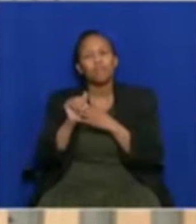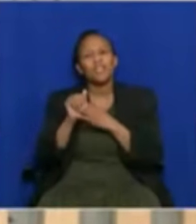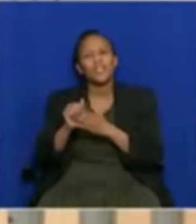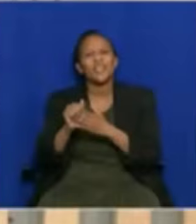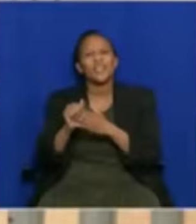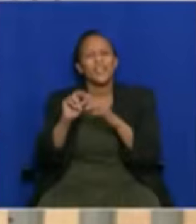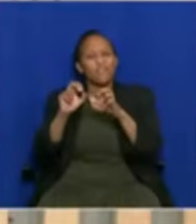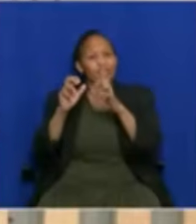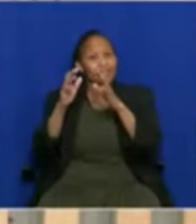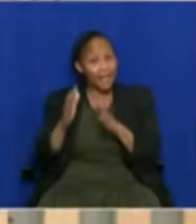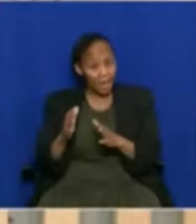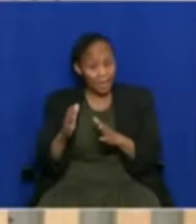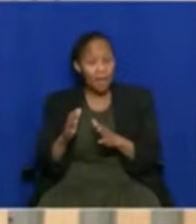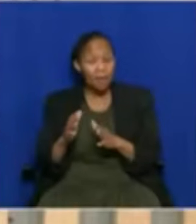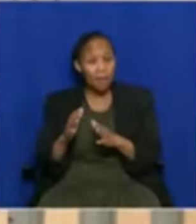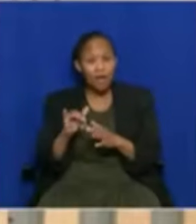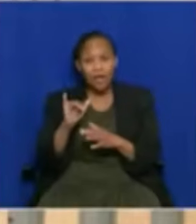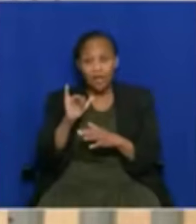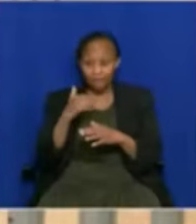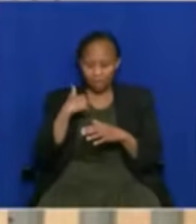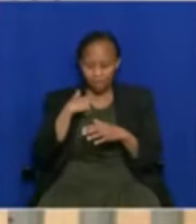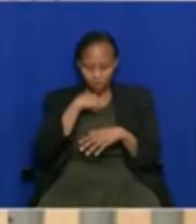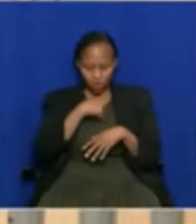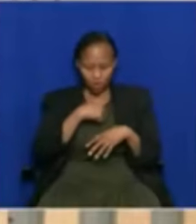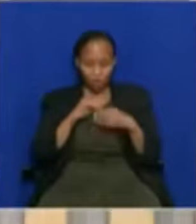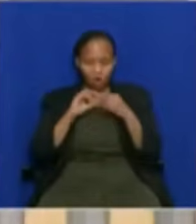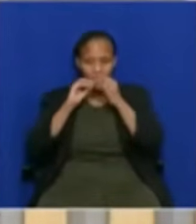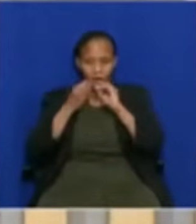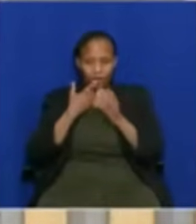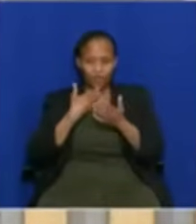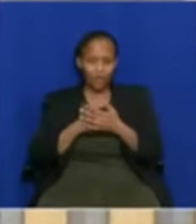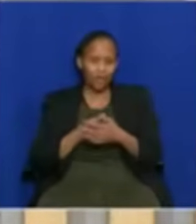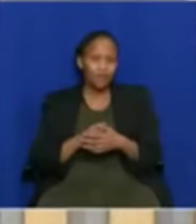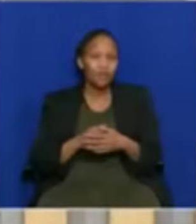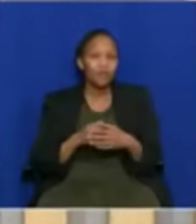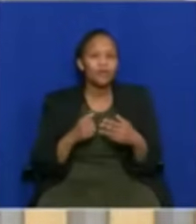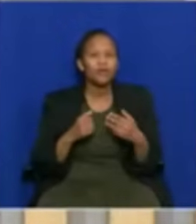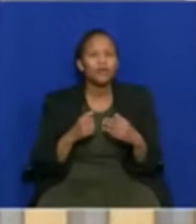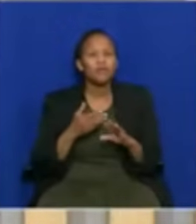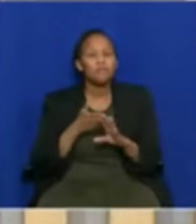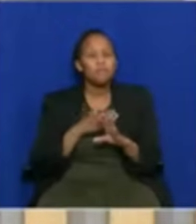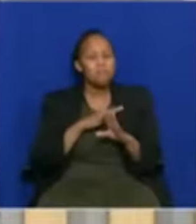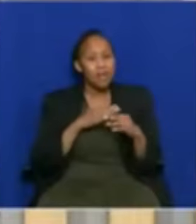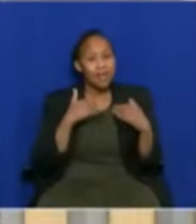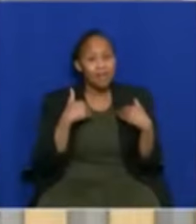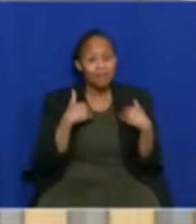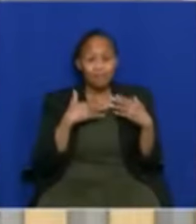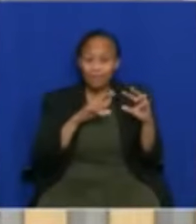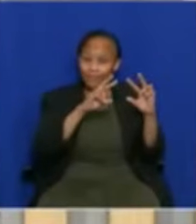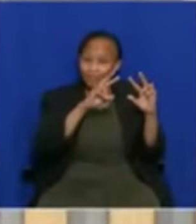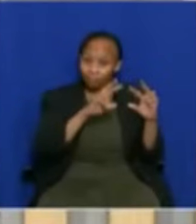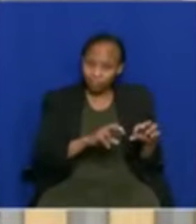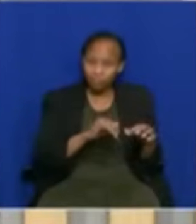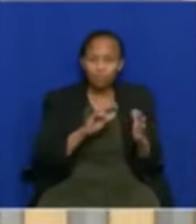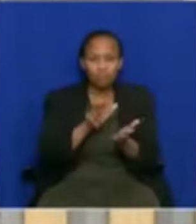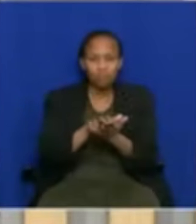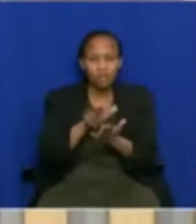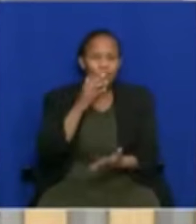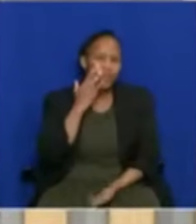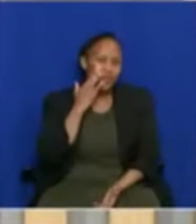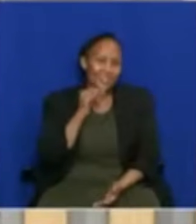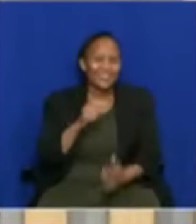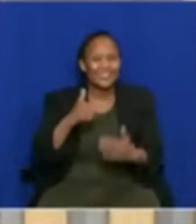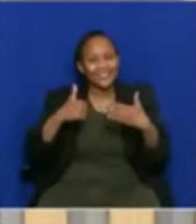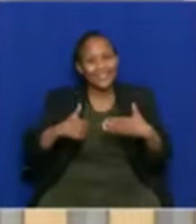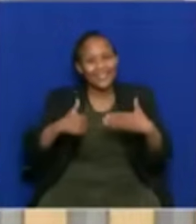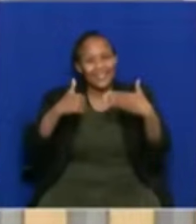I am wrong. The preliminary investigation was approved on the 6th. Okay. So maybe on the day after or a